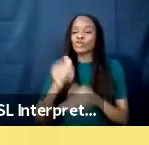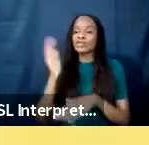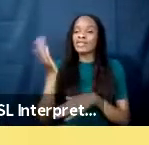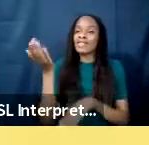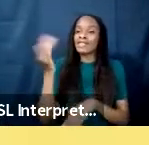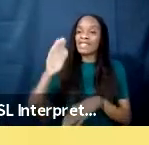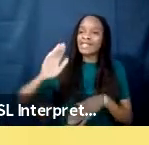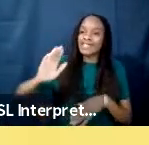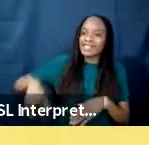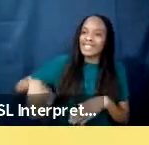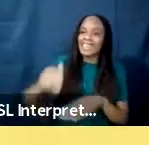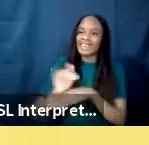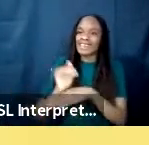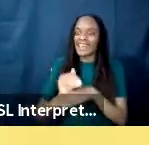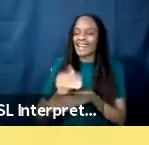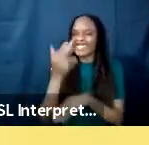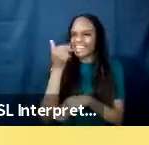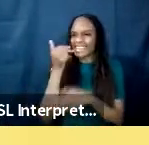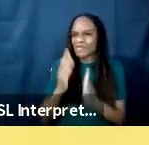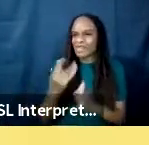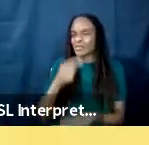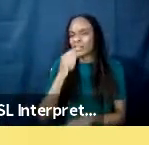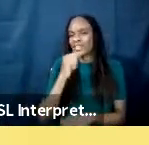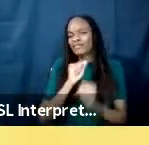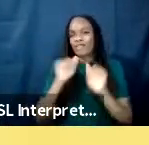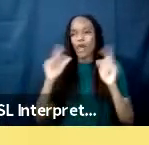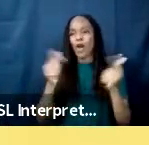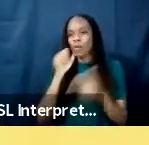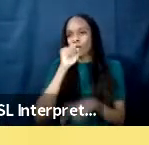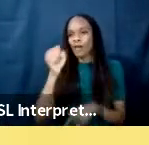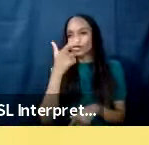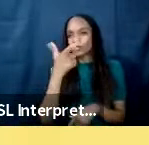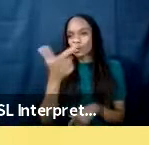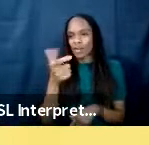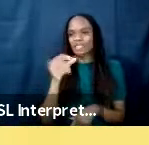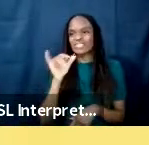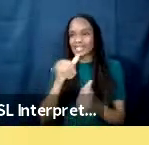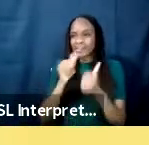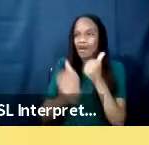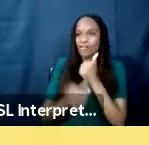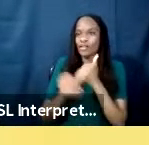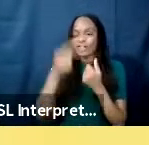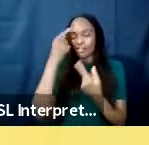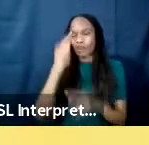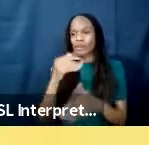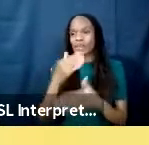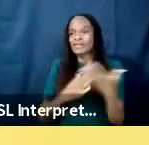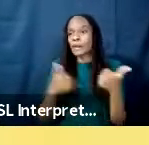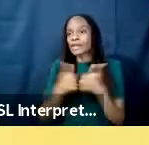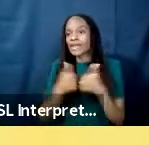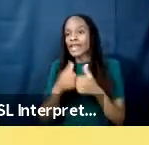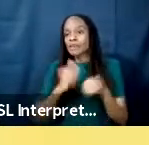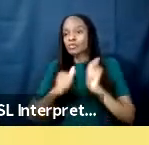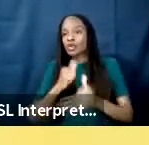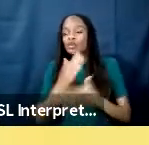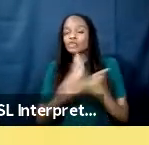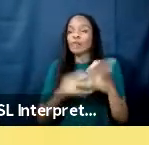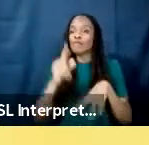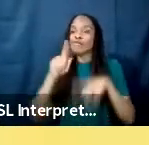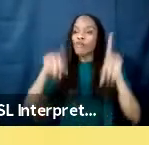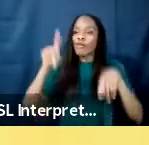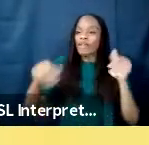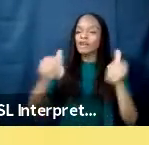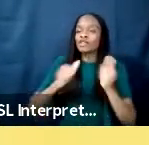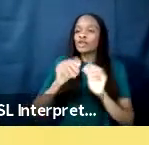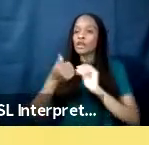night comedians that we all love to watch, that would fall under those agreements. Some game shows, some variety shows, some